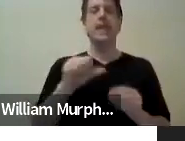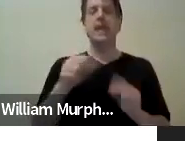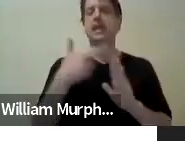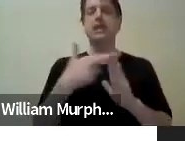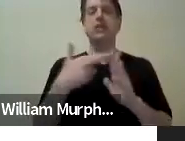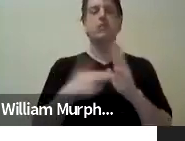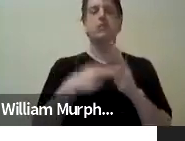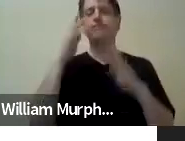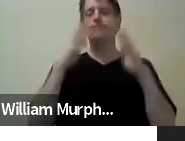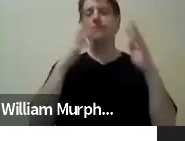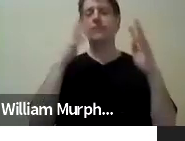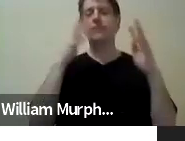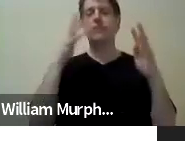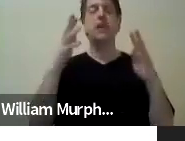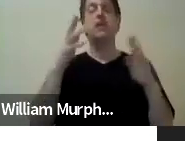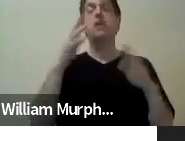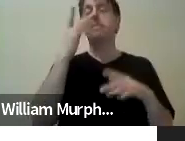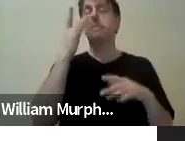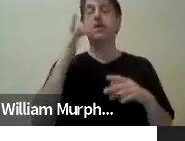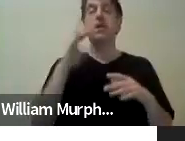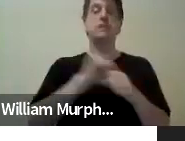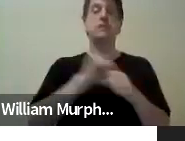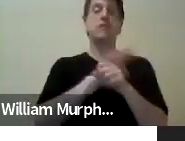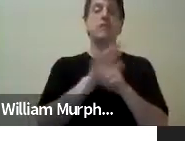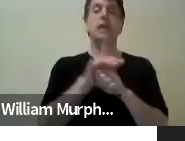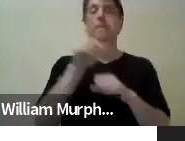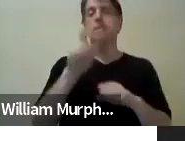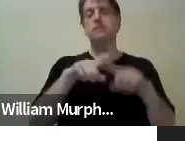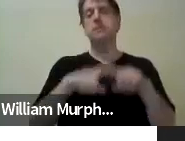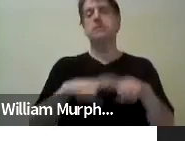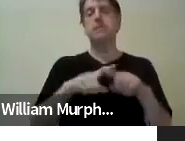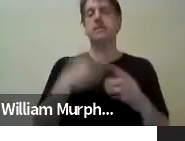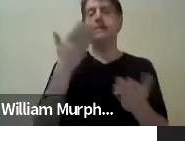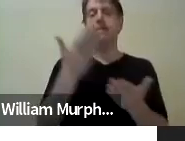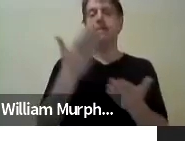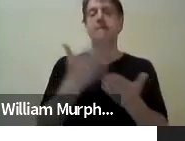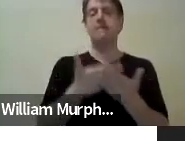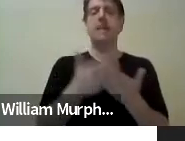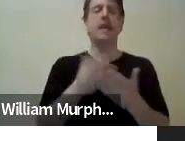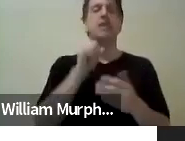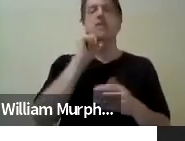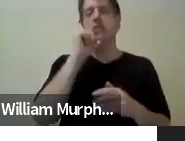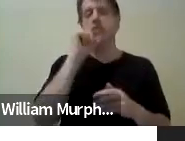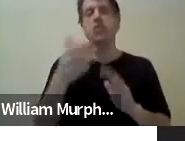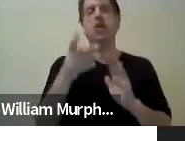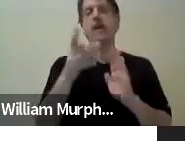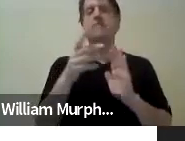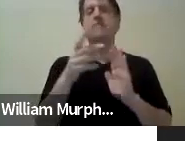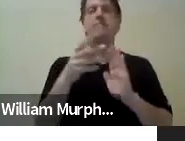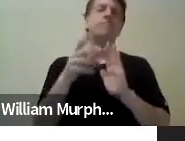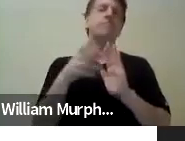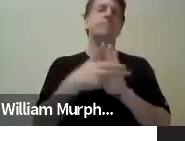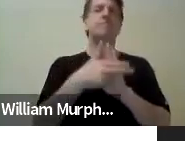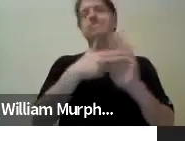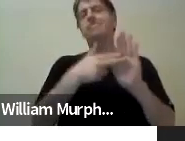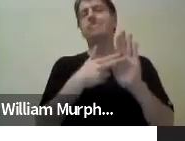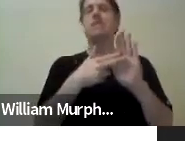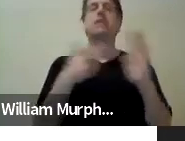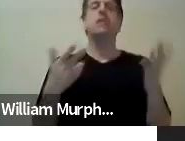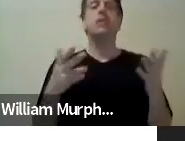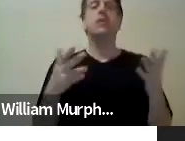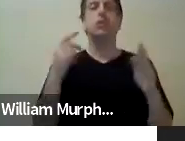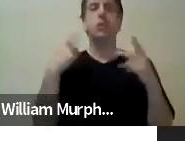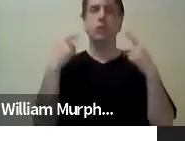of COVID-19 must be based on facts, not stereotypes. And so as we are seeing more and more